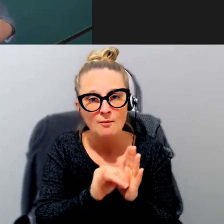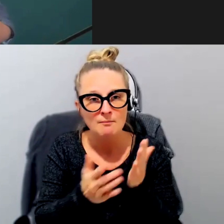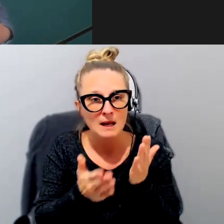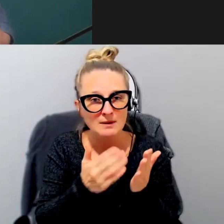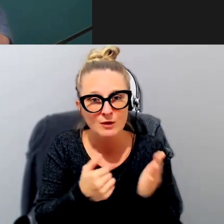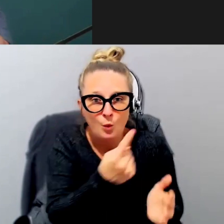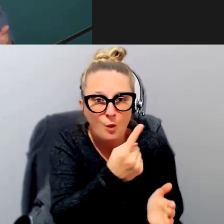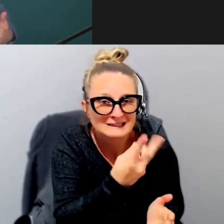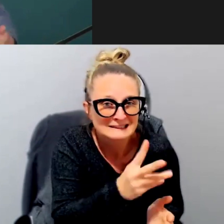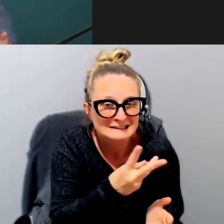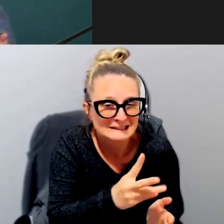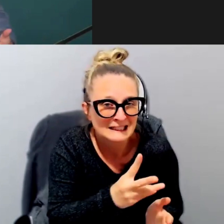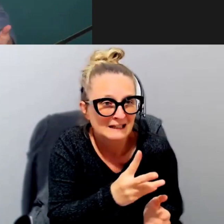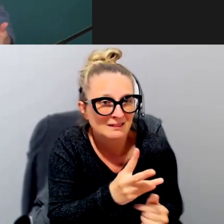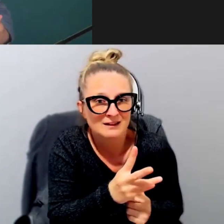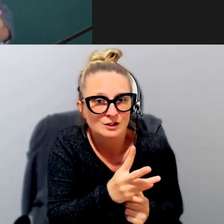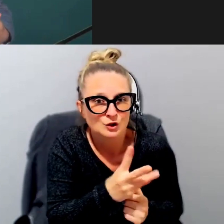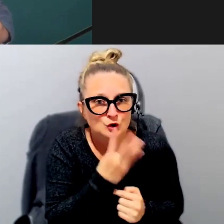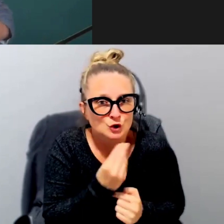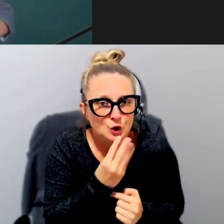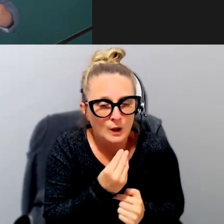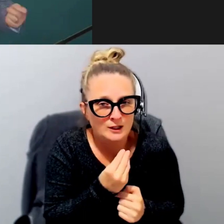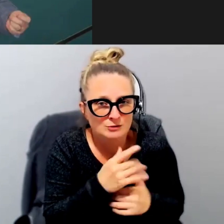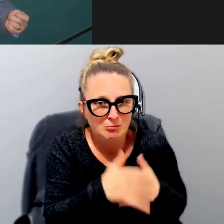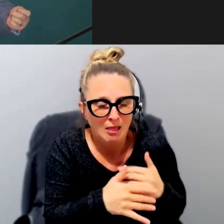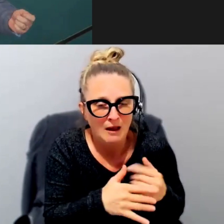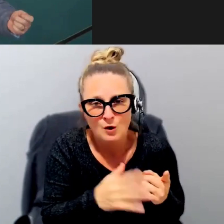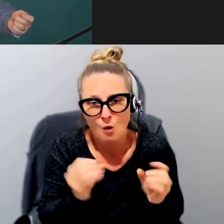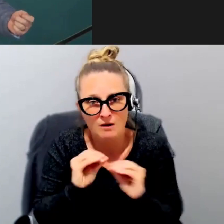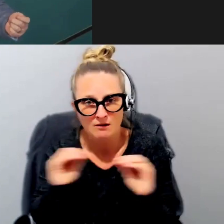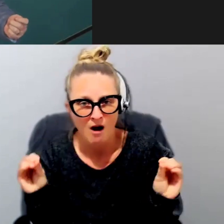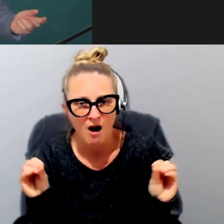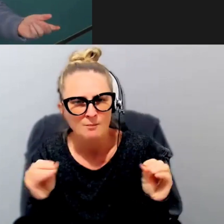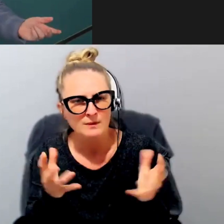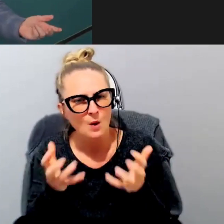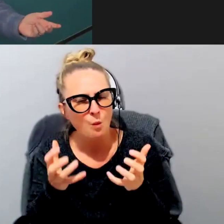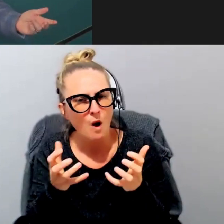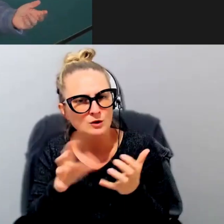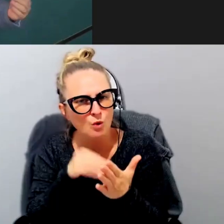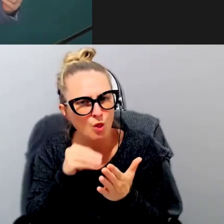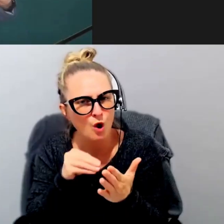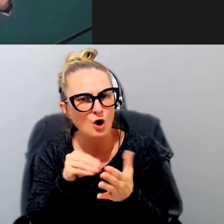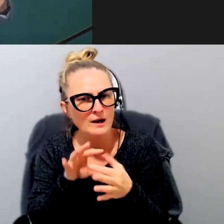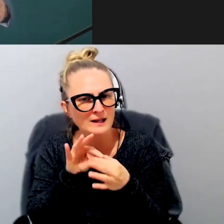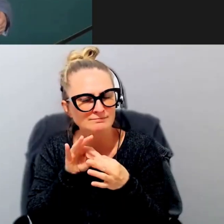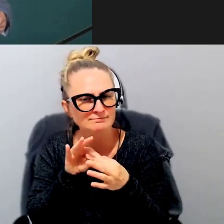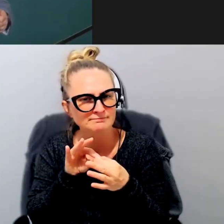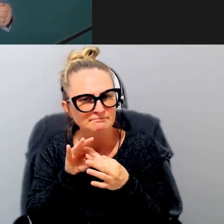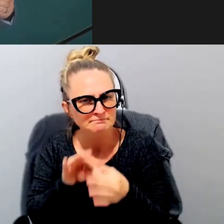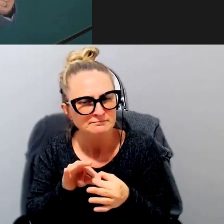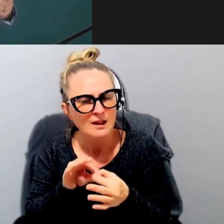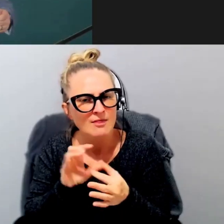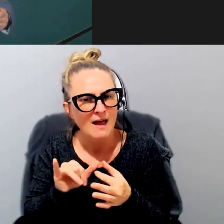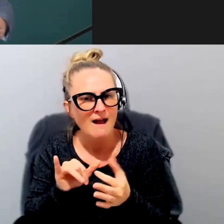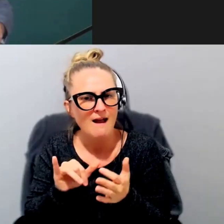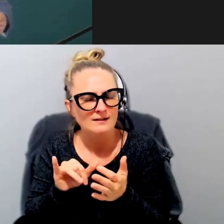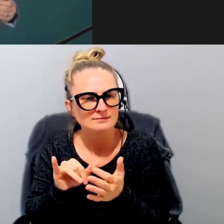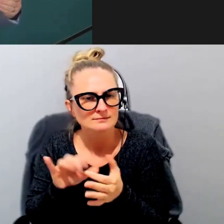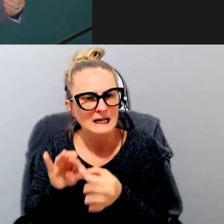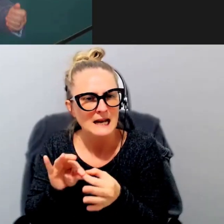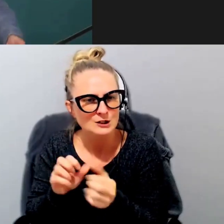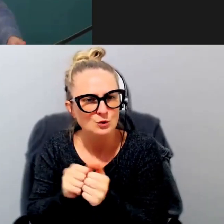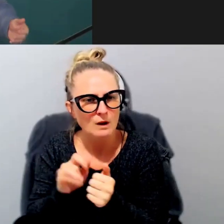want to take on the meaning and connection to it. We didn't even talk about history. I'm a huge history buff, and I find the